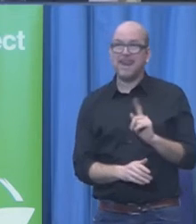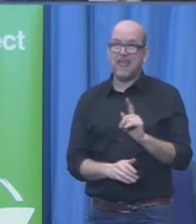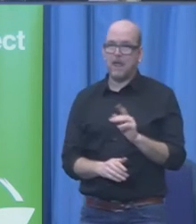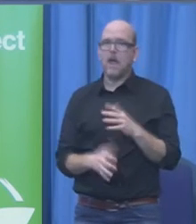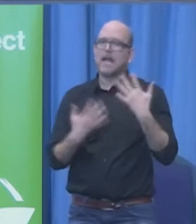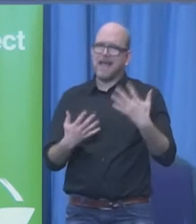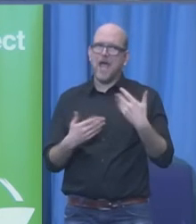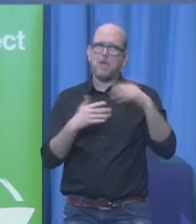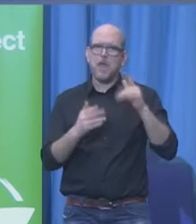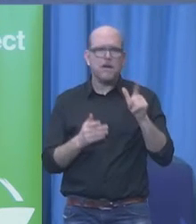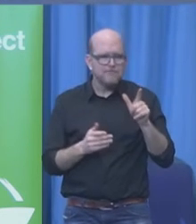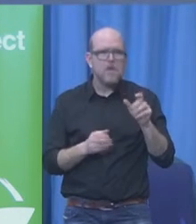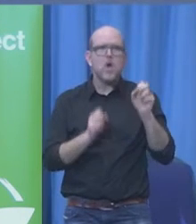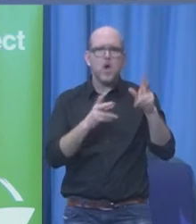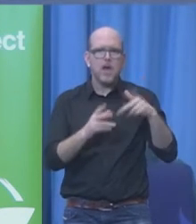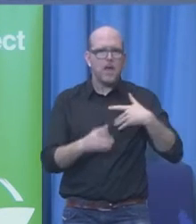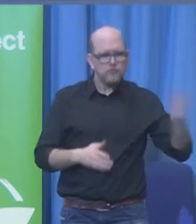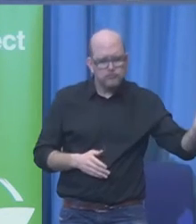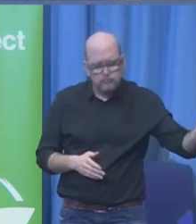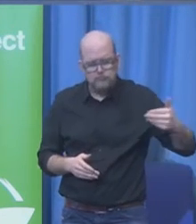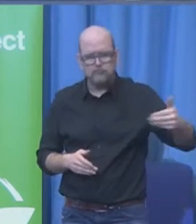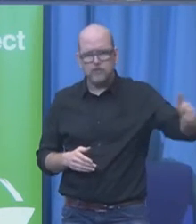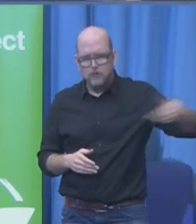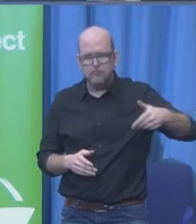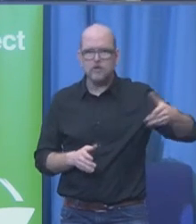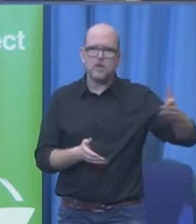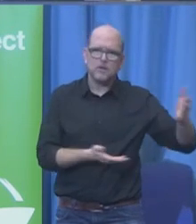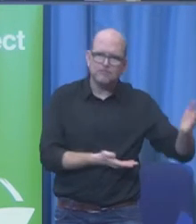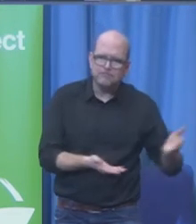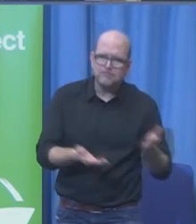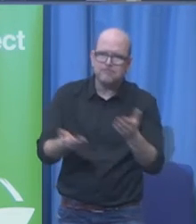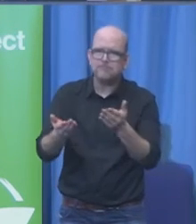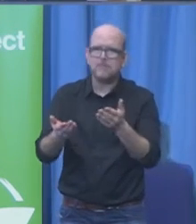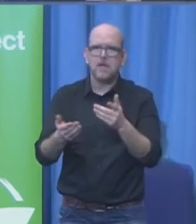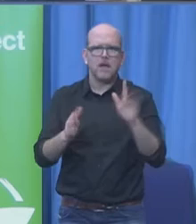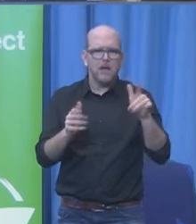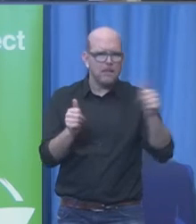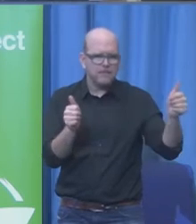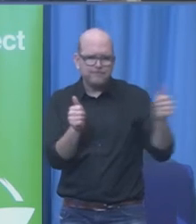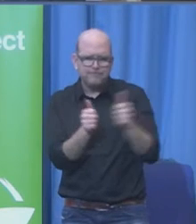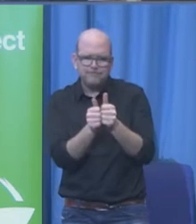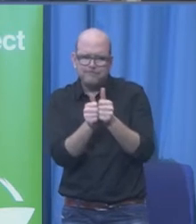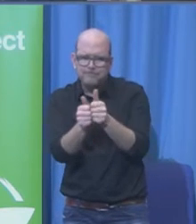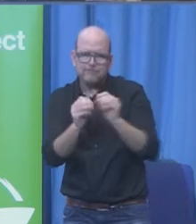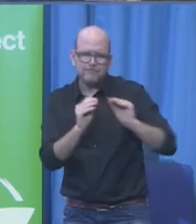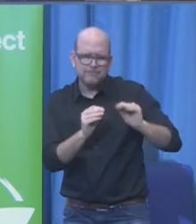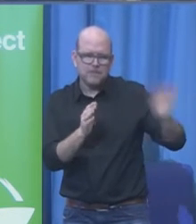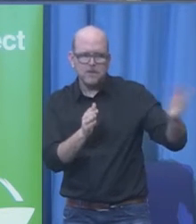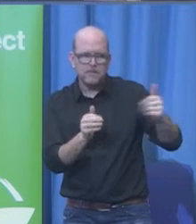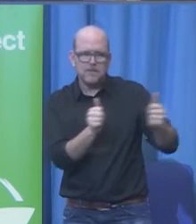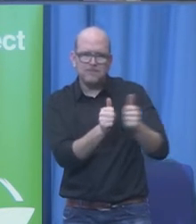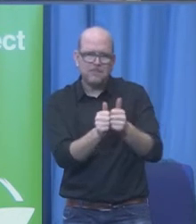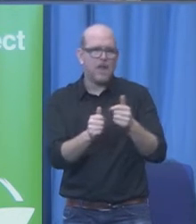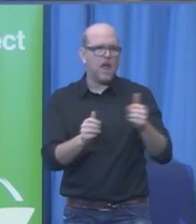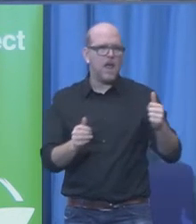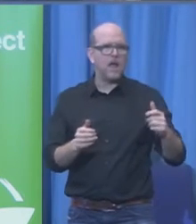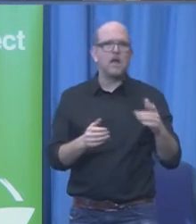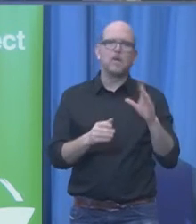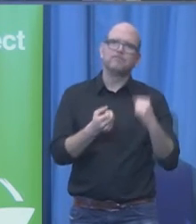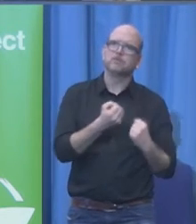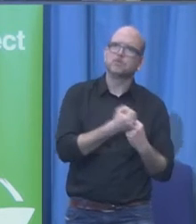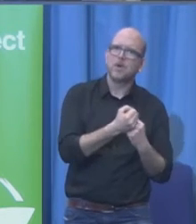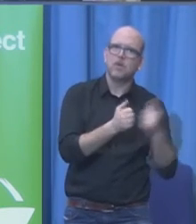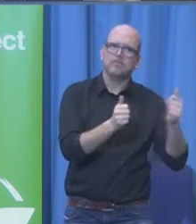and dotting the I's. And the Convention for the Rights of People with Disabilities will be